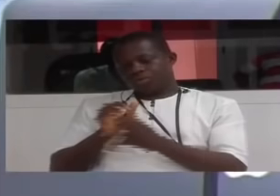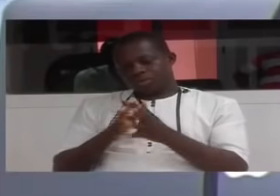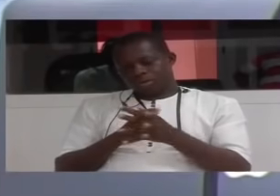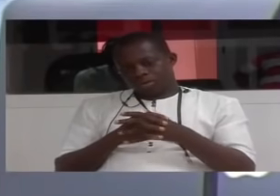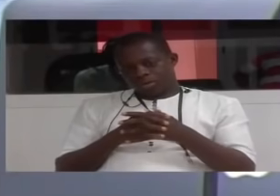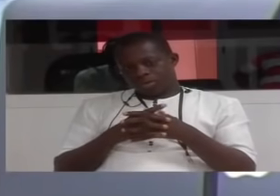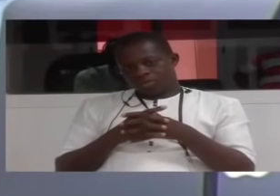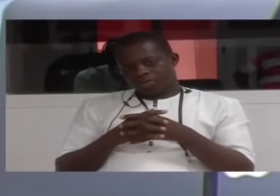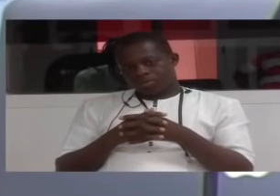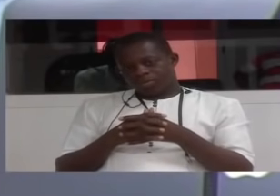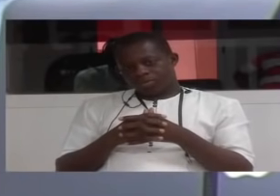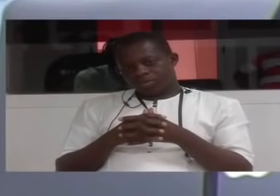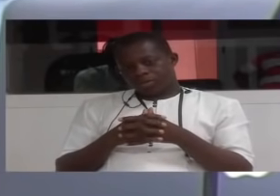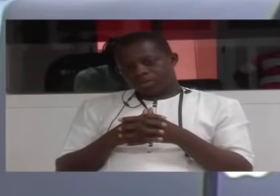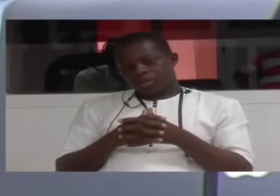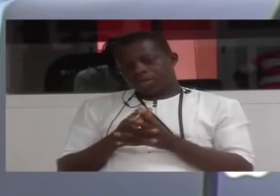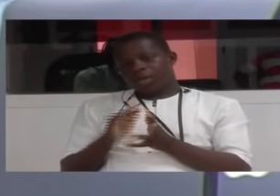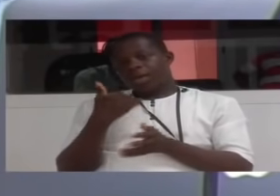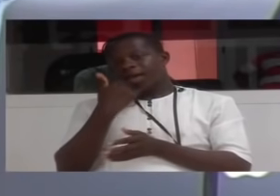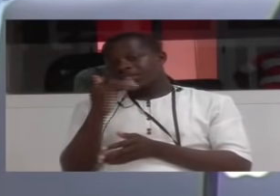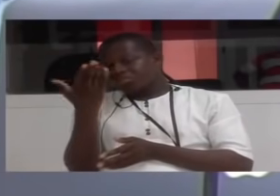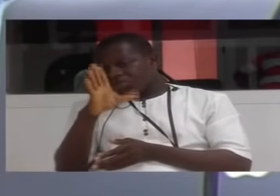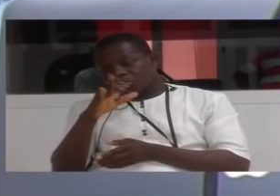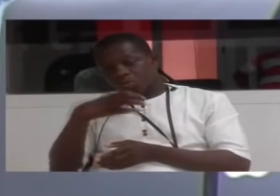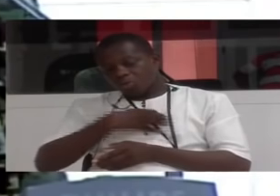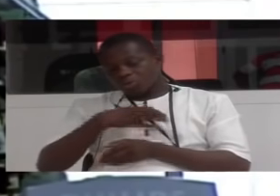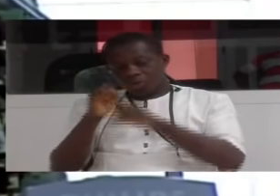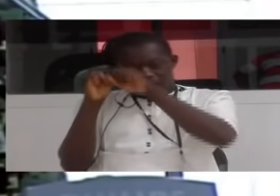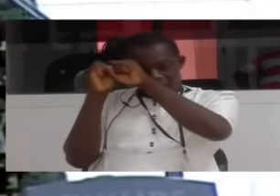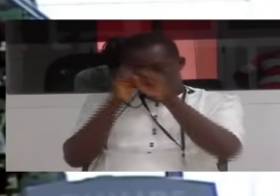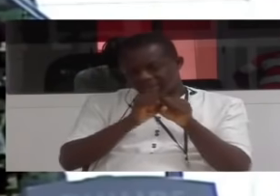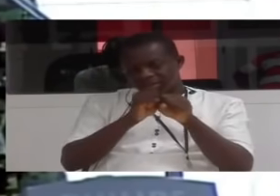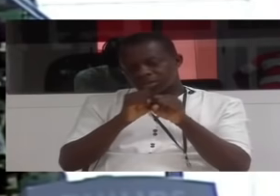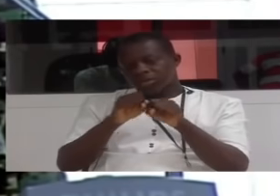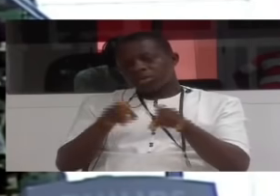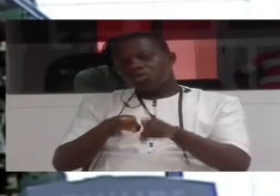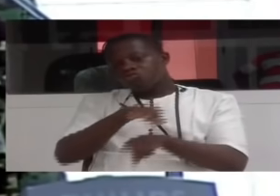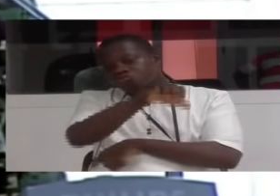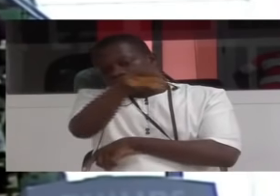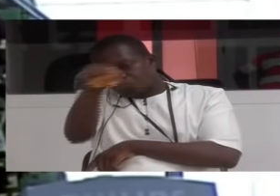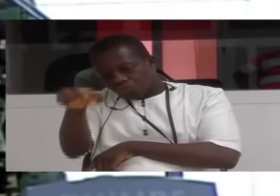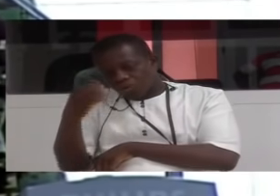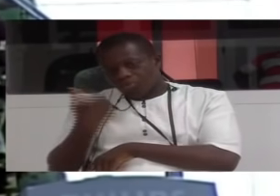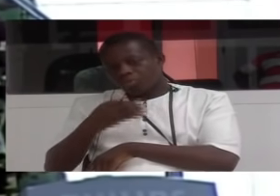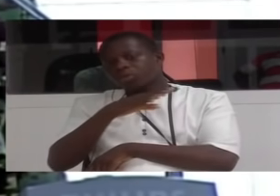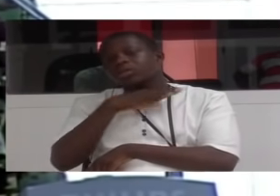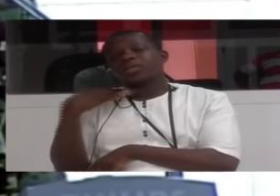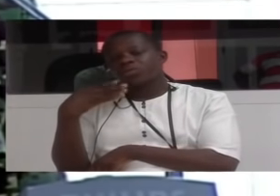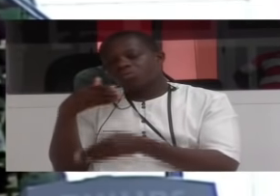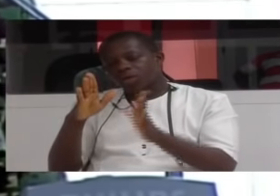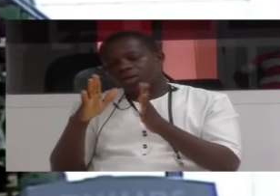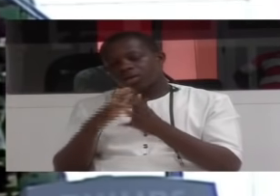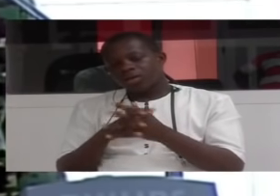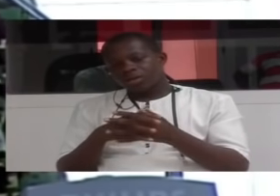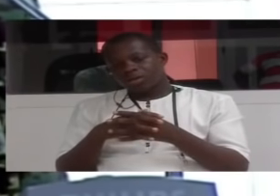it intended to disguise the killing? Lolu ñu ngeen def ko pour noba reey bi